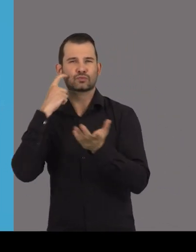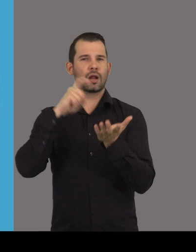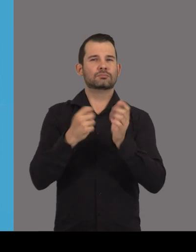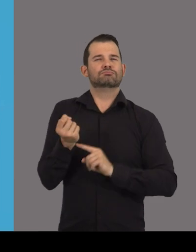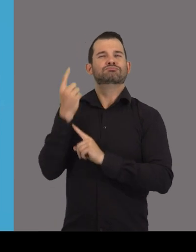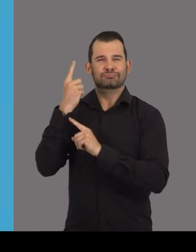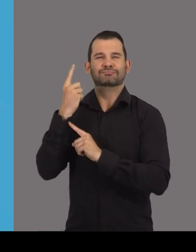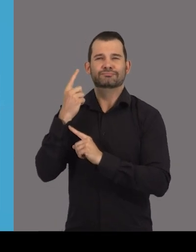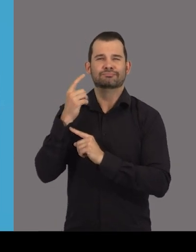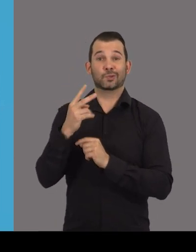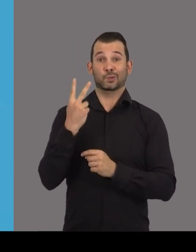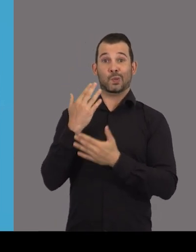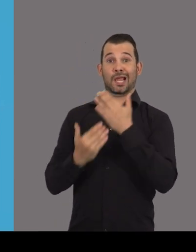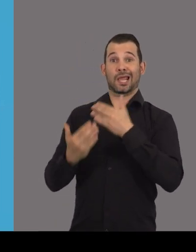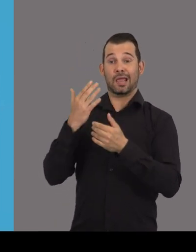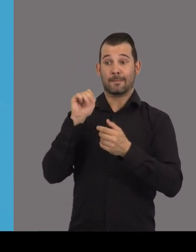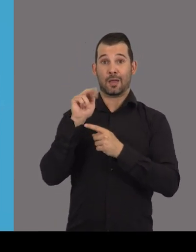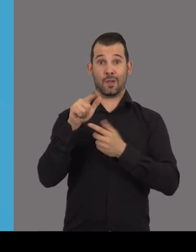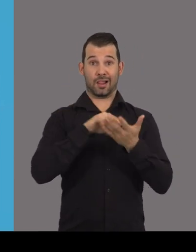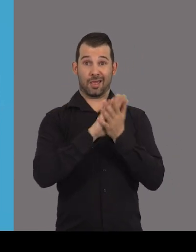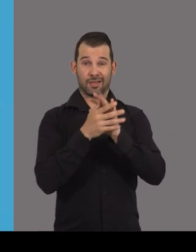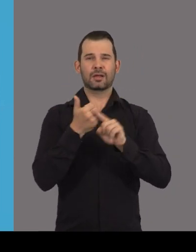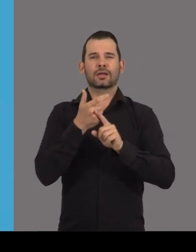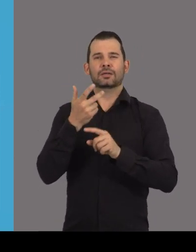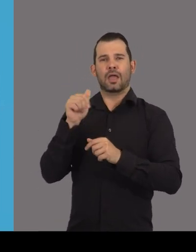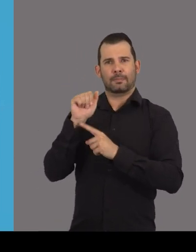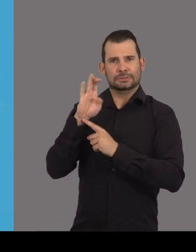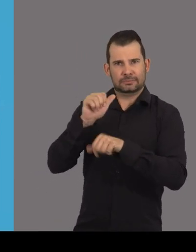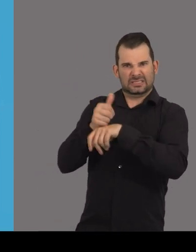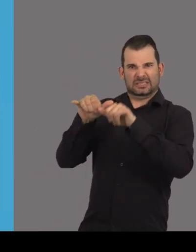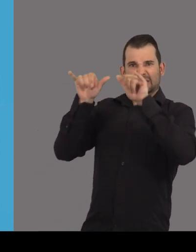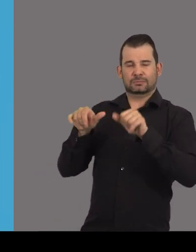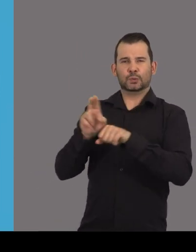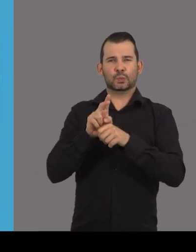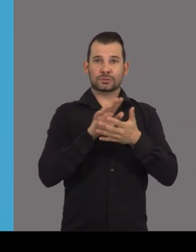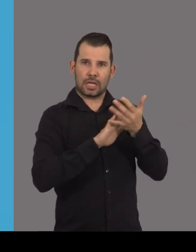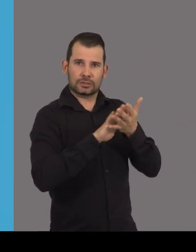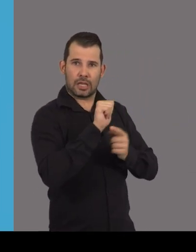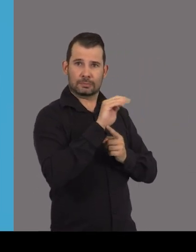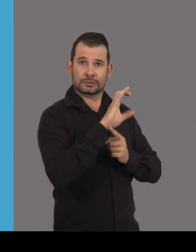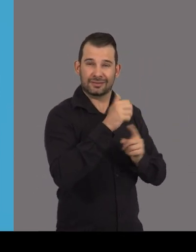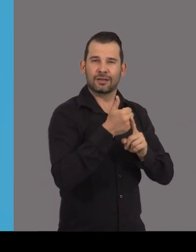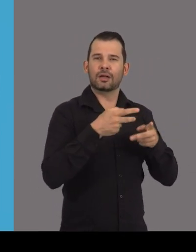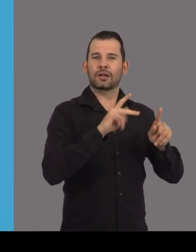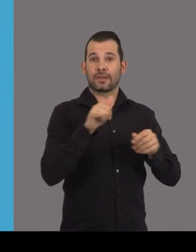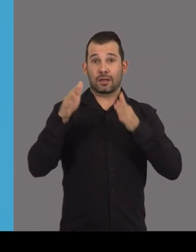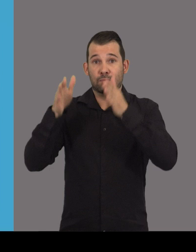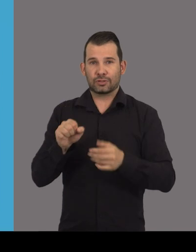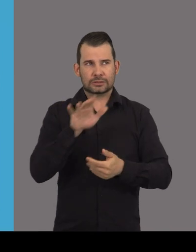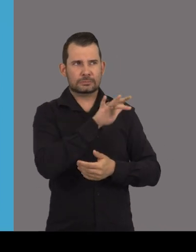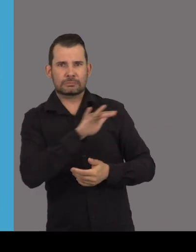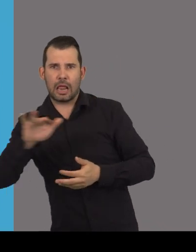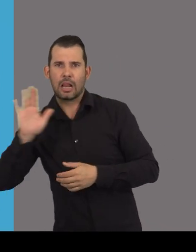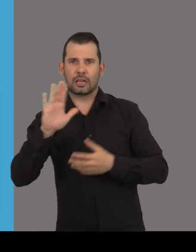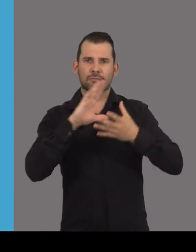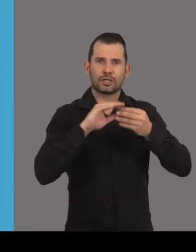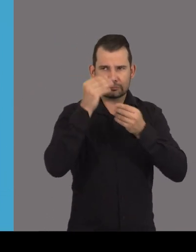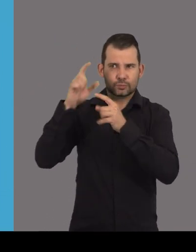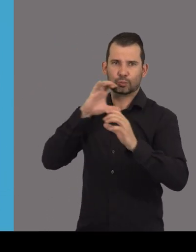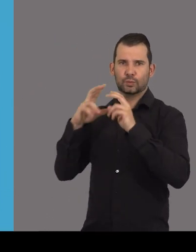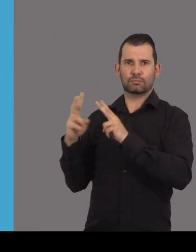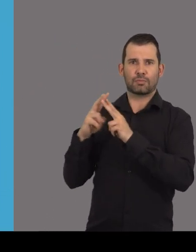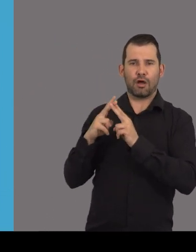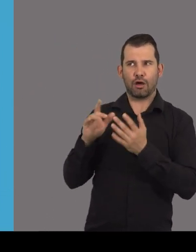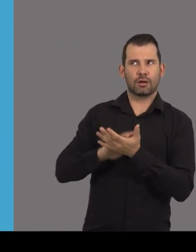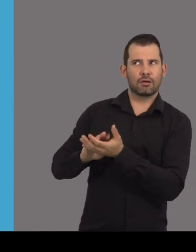to be recognized and understood. Two-hand manual is an alphabet-based system that uses tactile alphabet, allowing